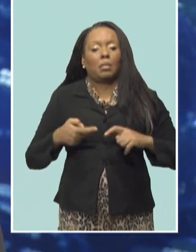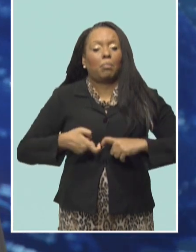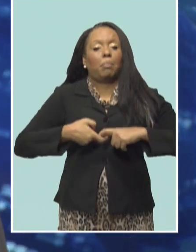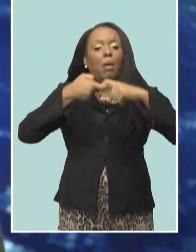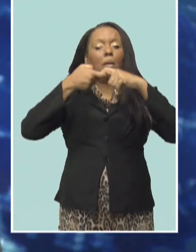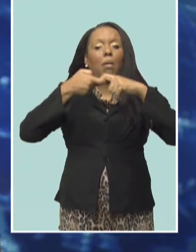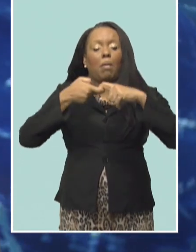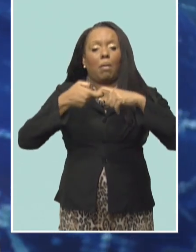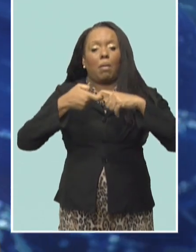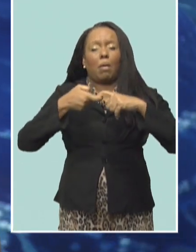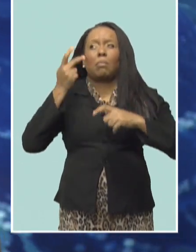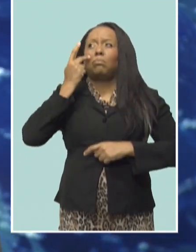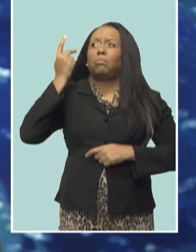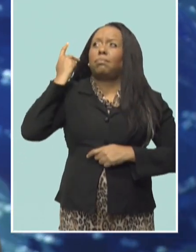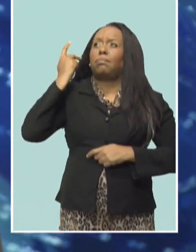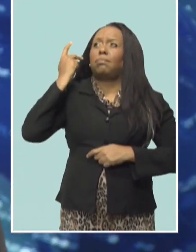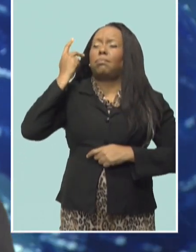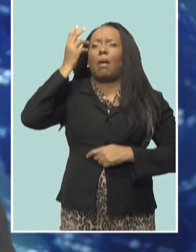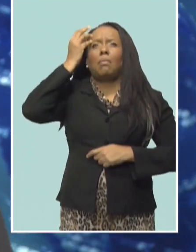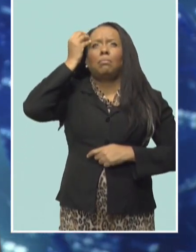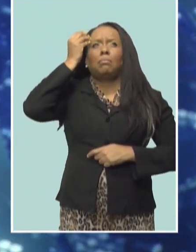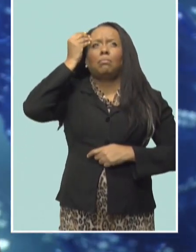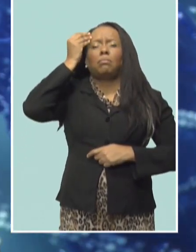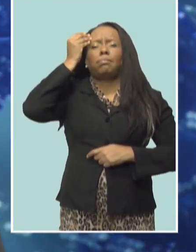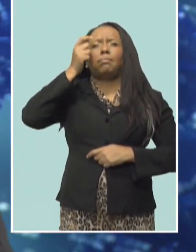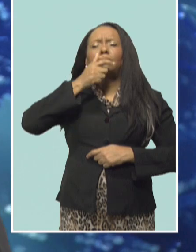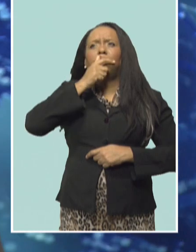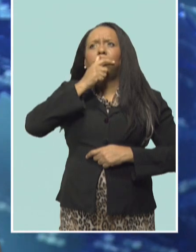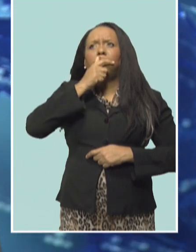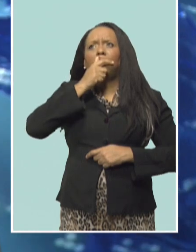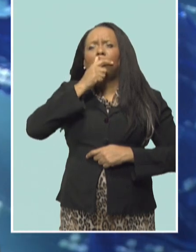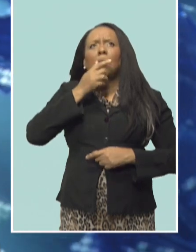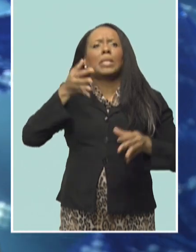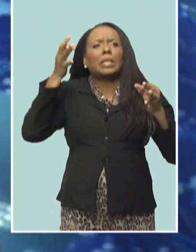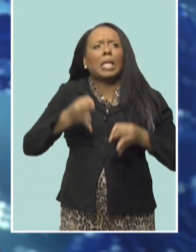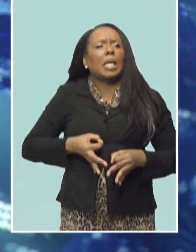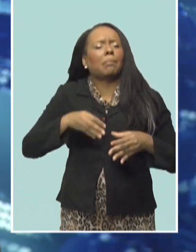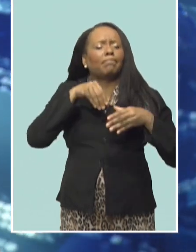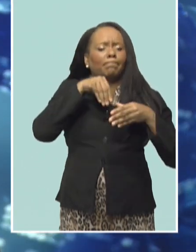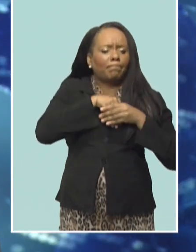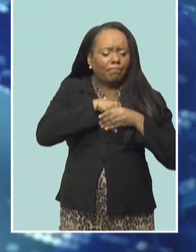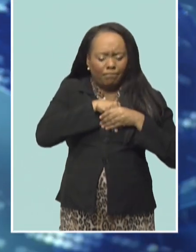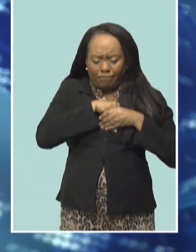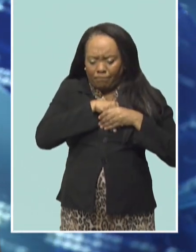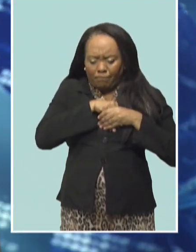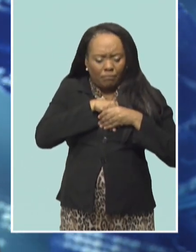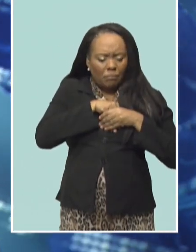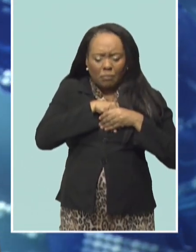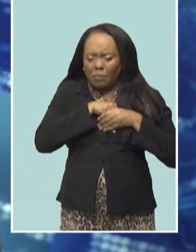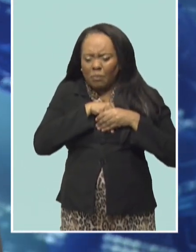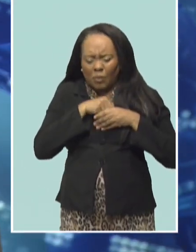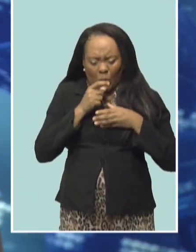reflect, reset, and determine as a nation who we want to